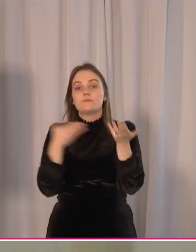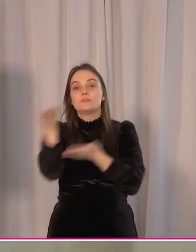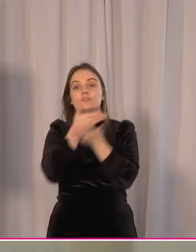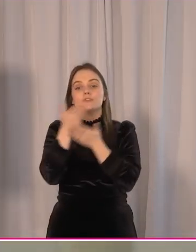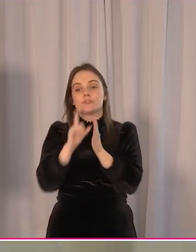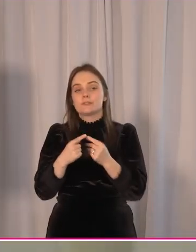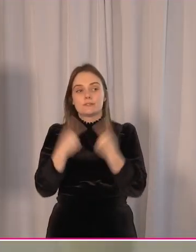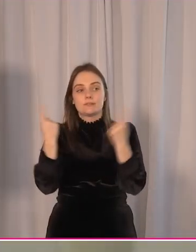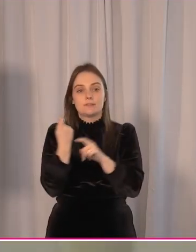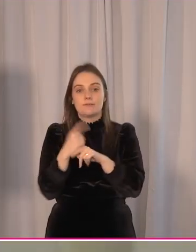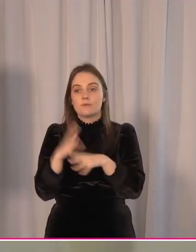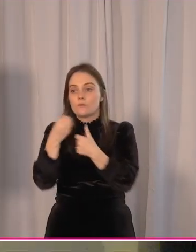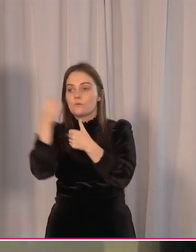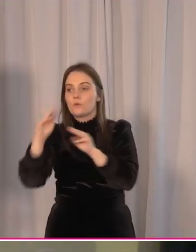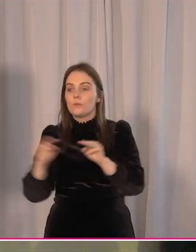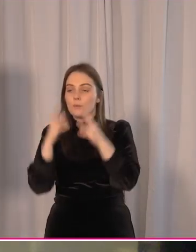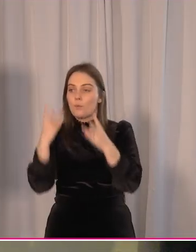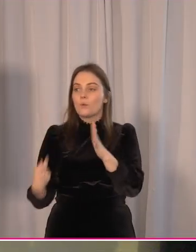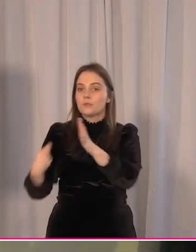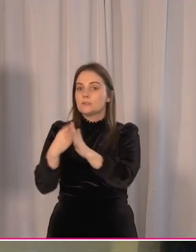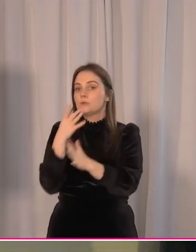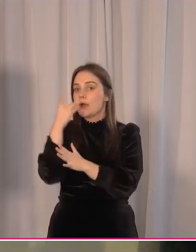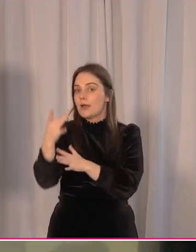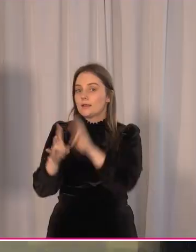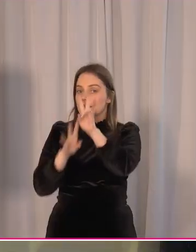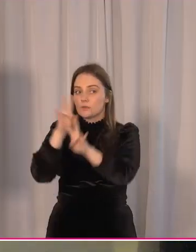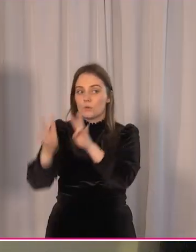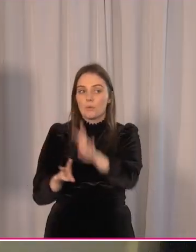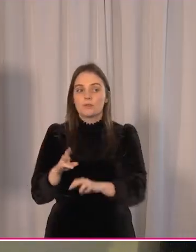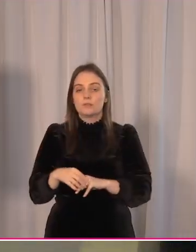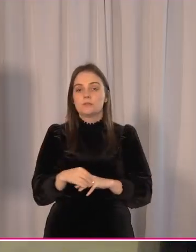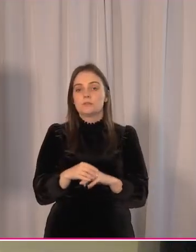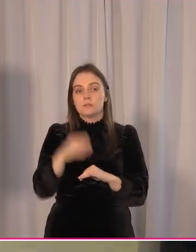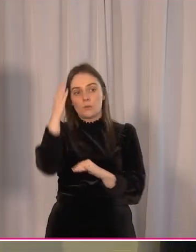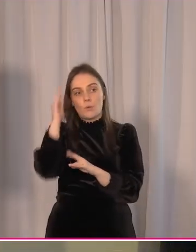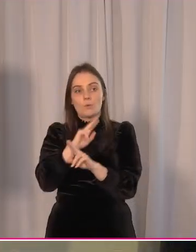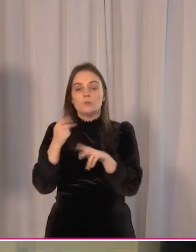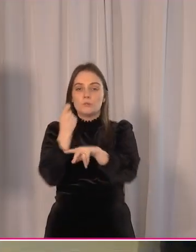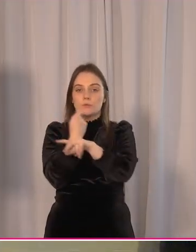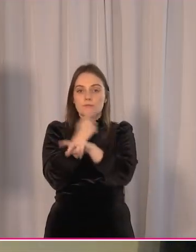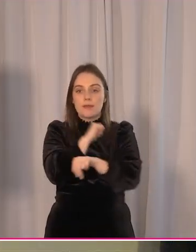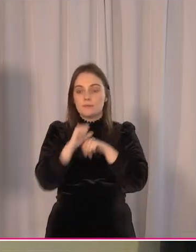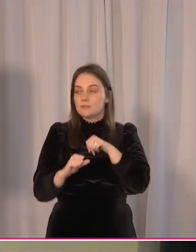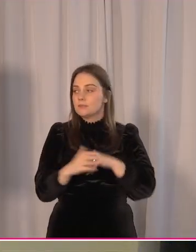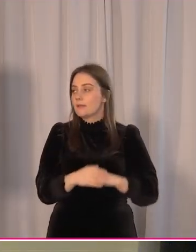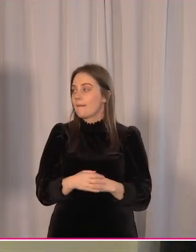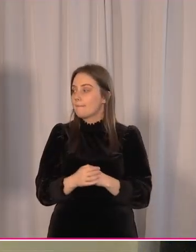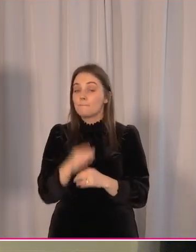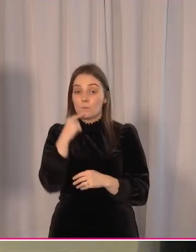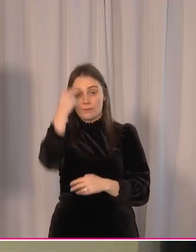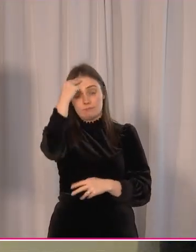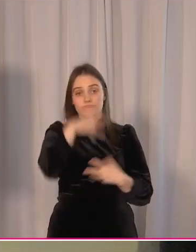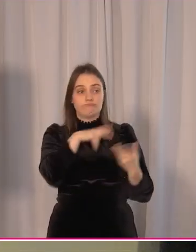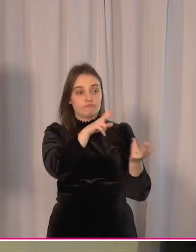discussion. Obviously, we have other people who may want to ask questions and we haven't got the time today but we do take on board your